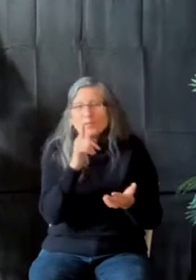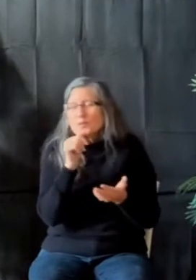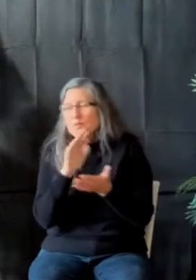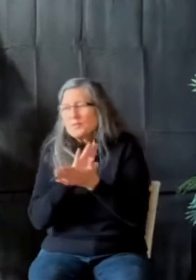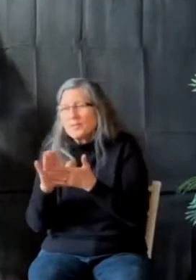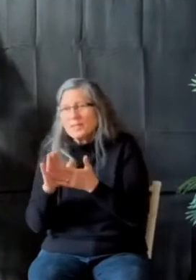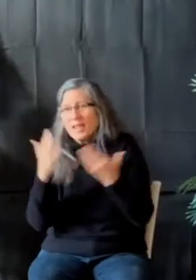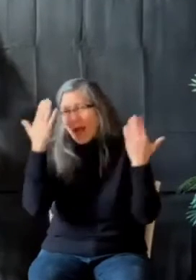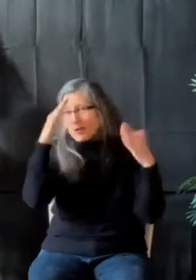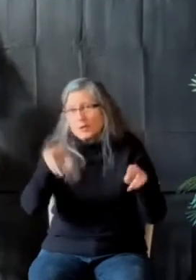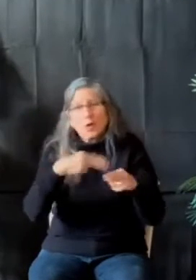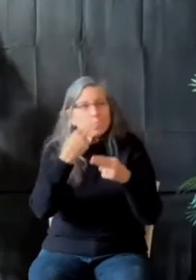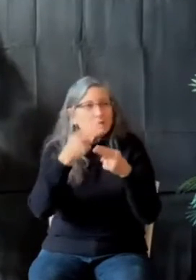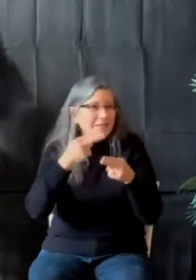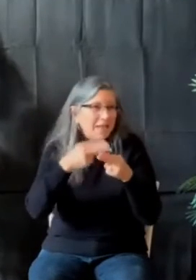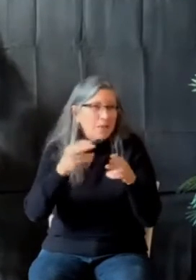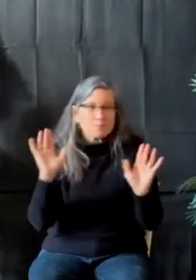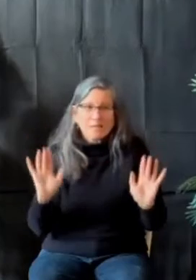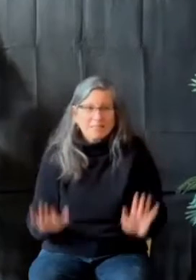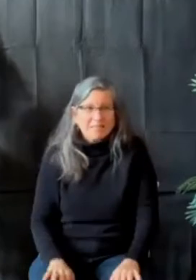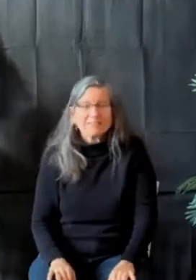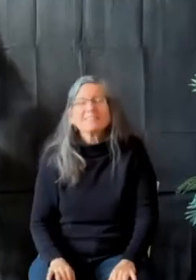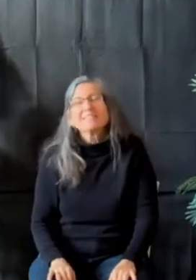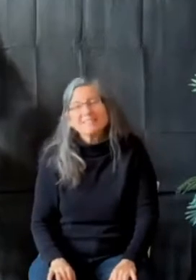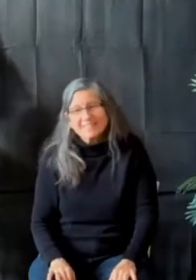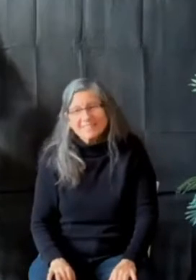I just don't know the names.